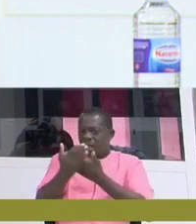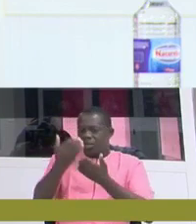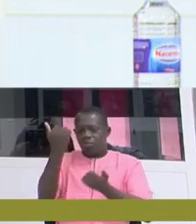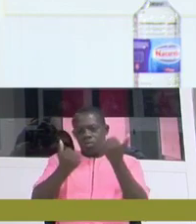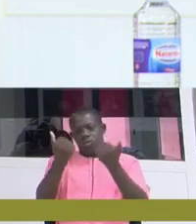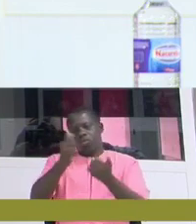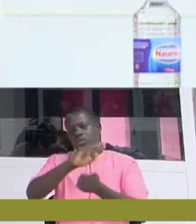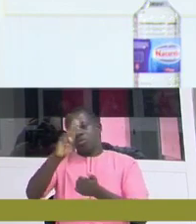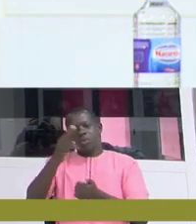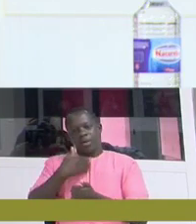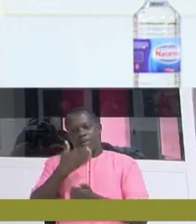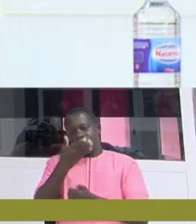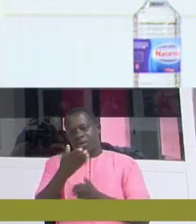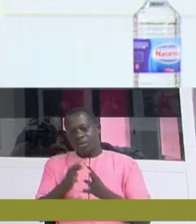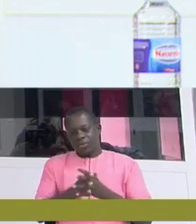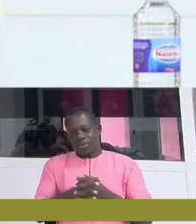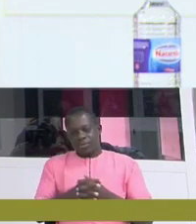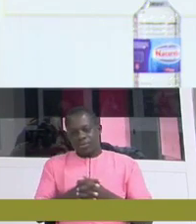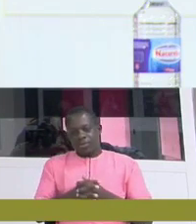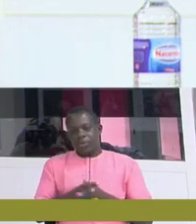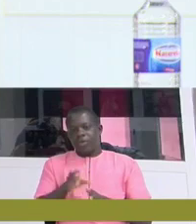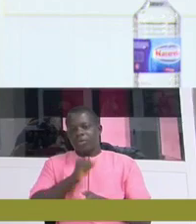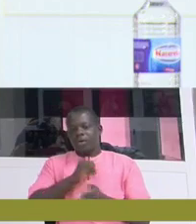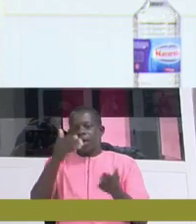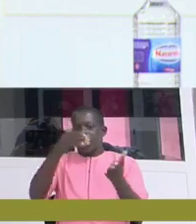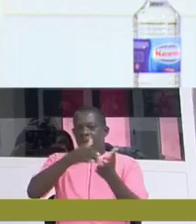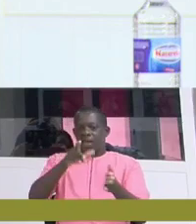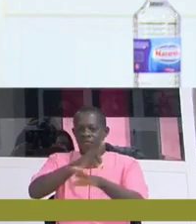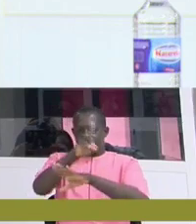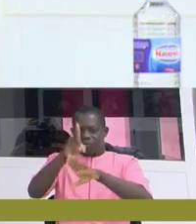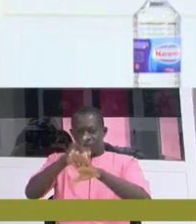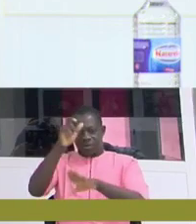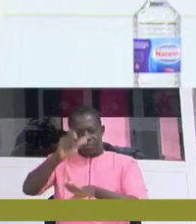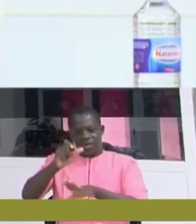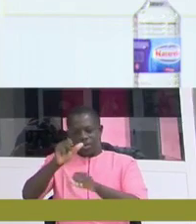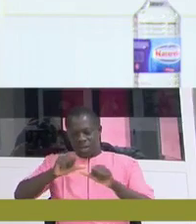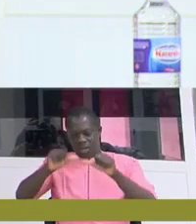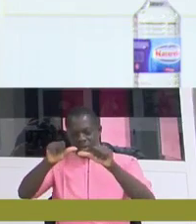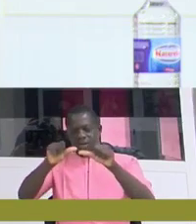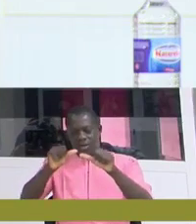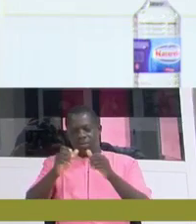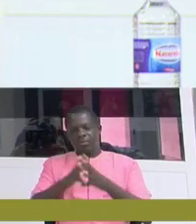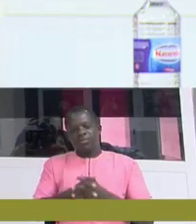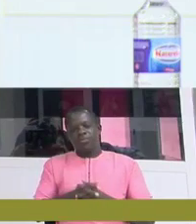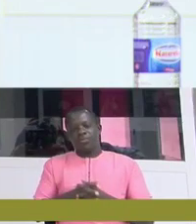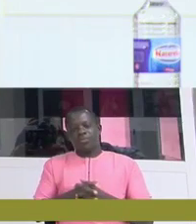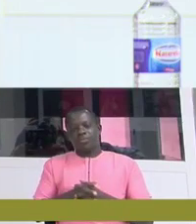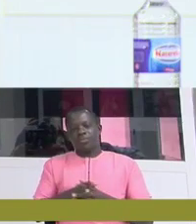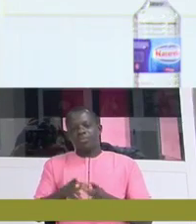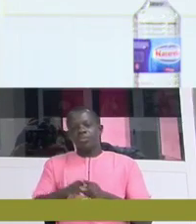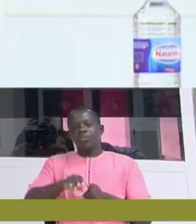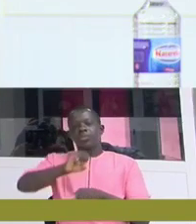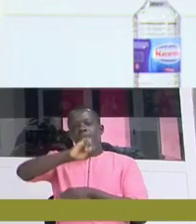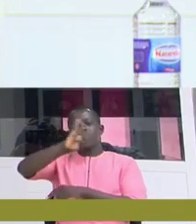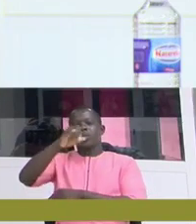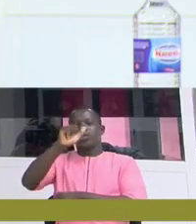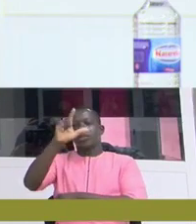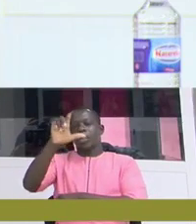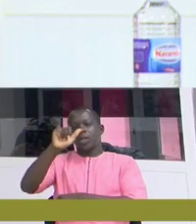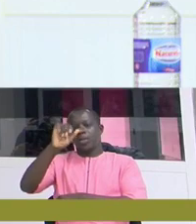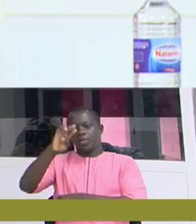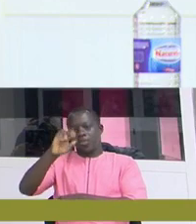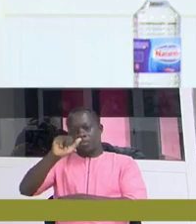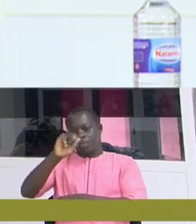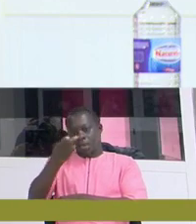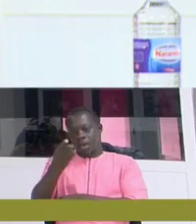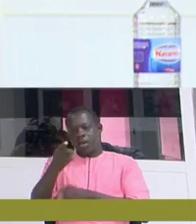vehicle early. Futata Woni. I got to Woni. Ya jalamanda korda bunda nitambitala. Just as you